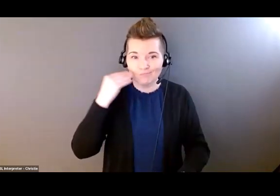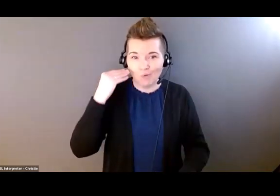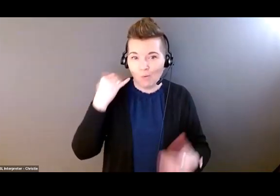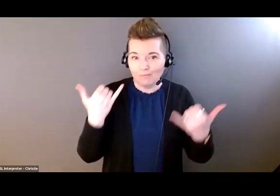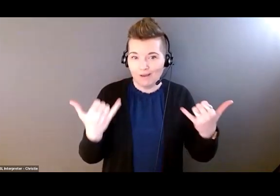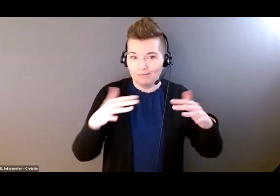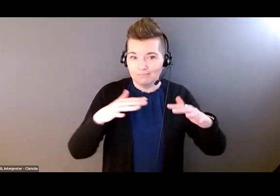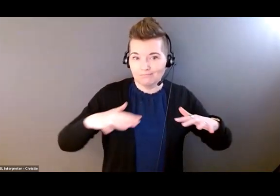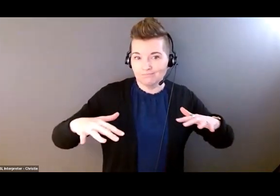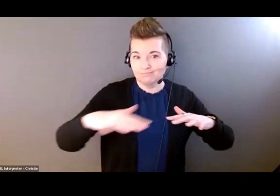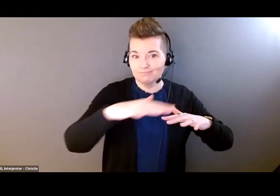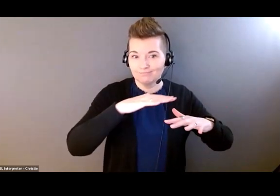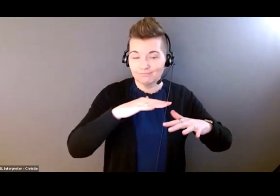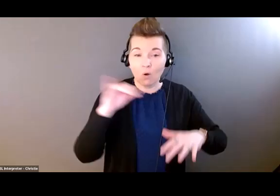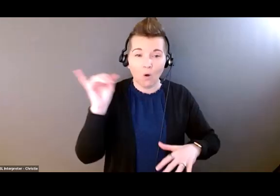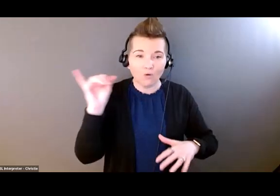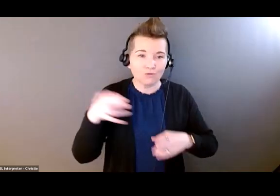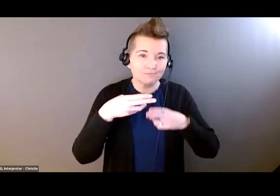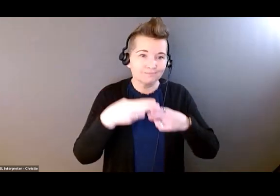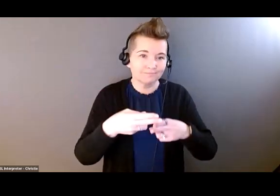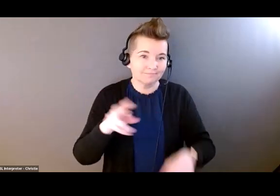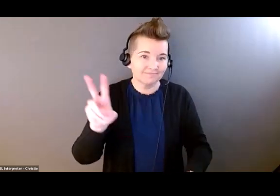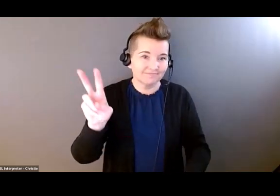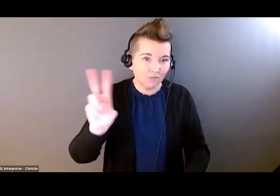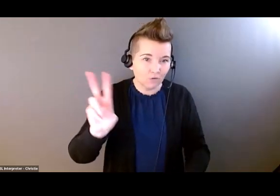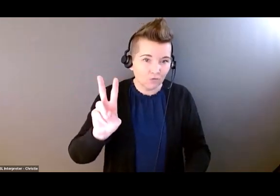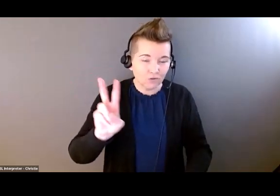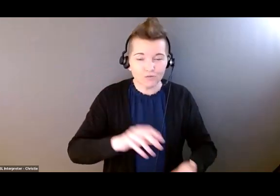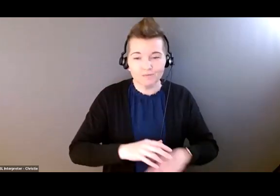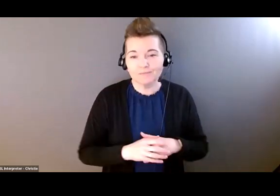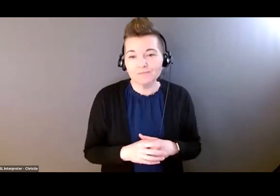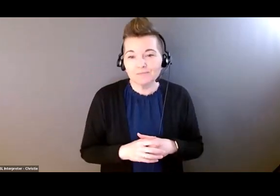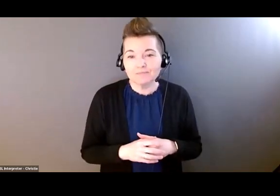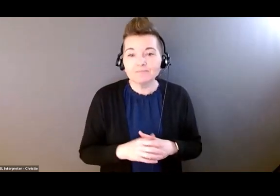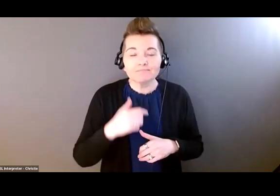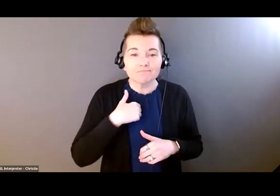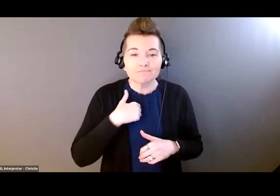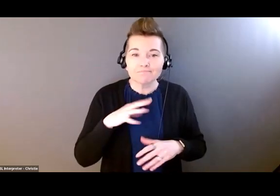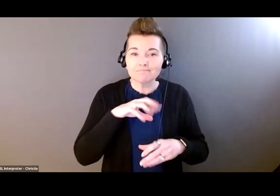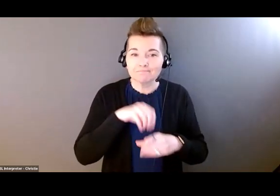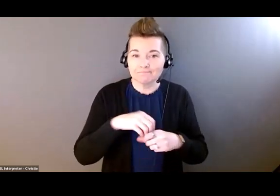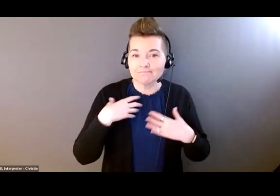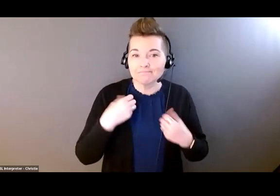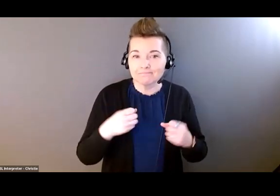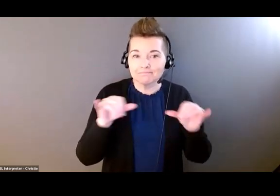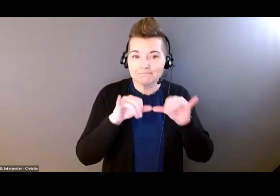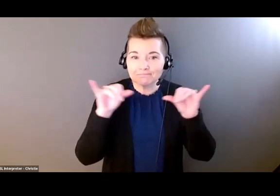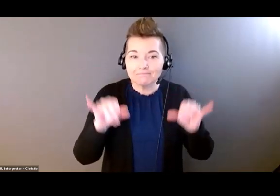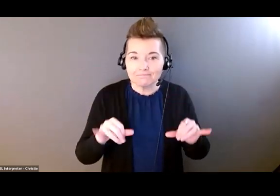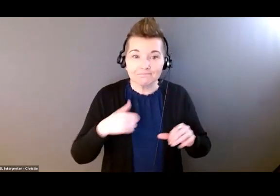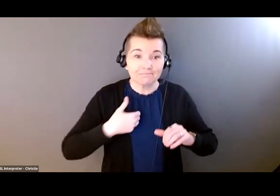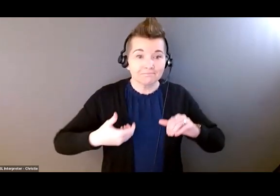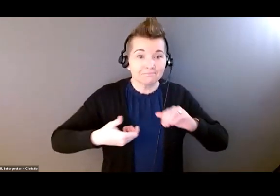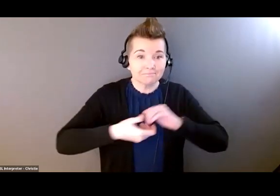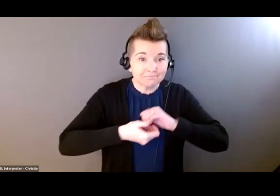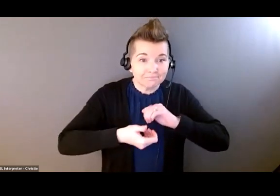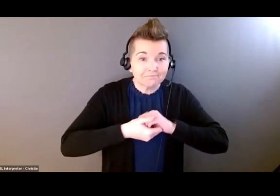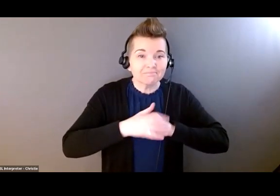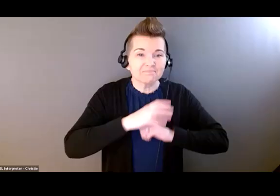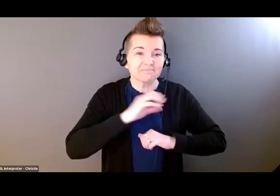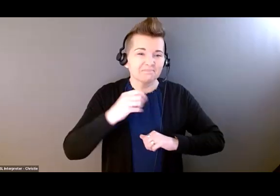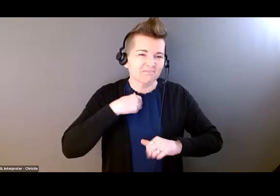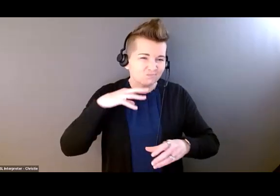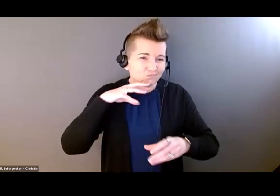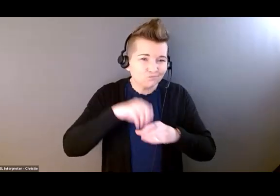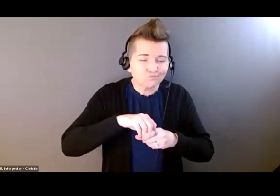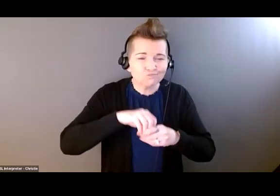people, a place I consider home, now referred to as Vancouver. So I engage in the health system as